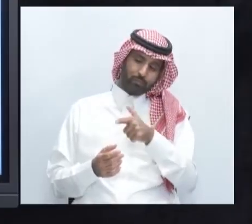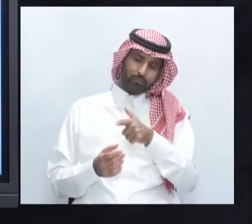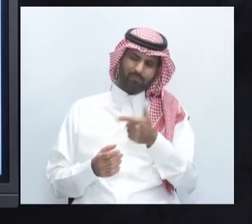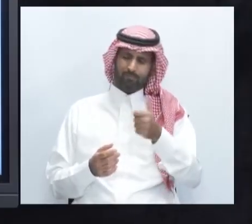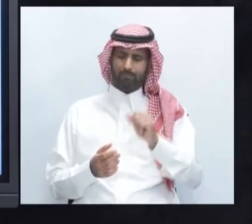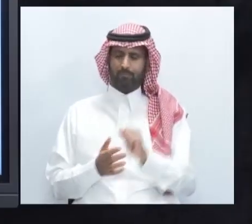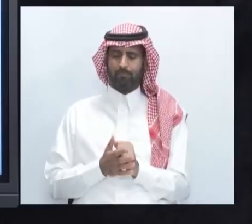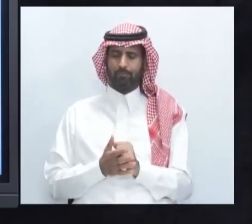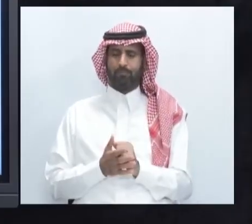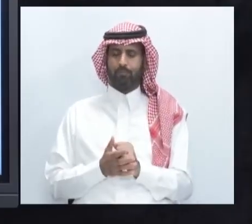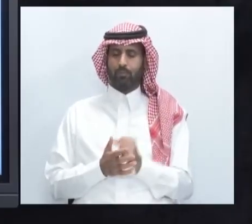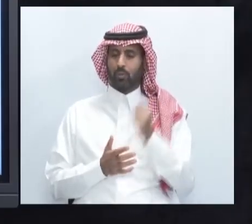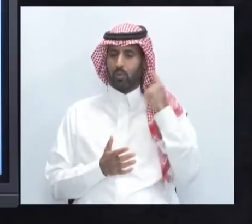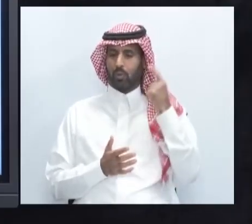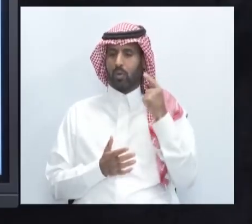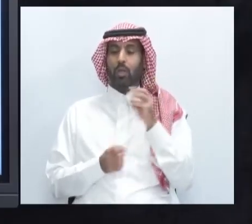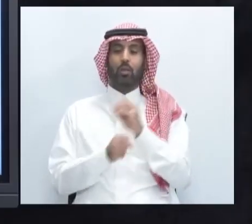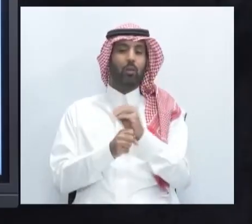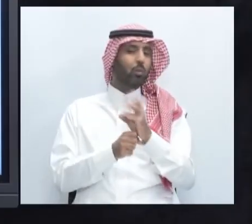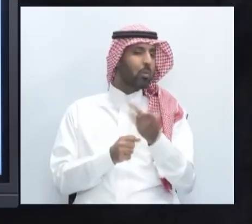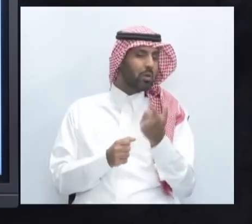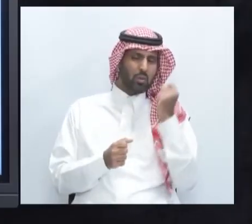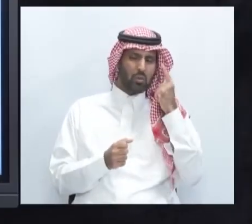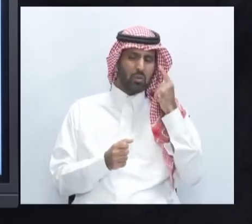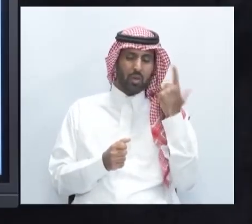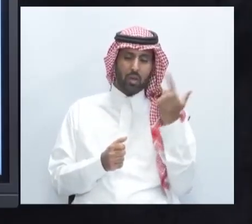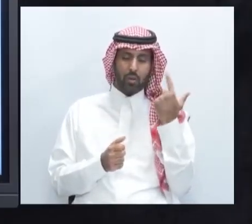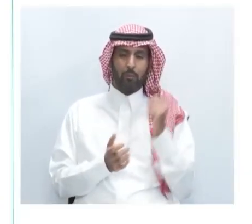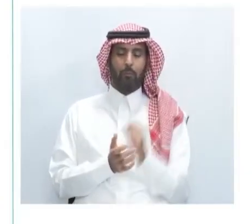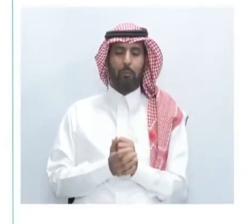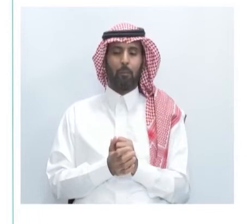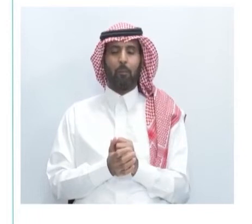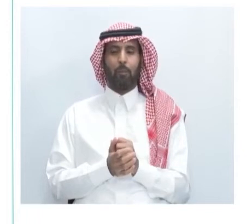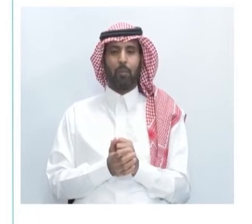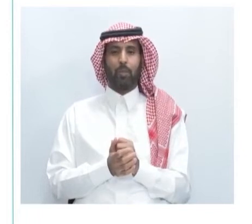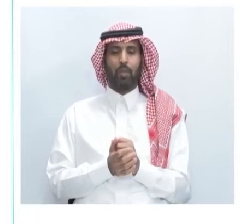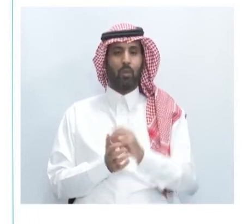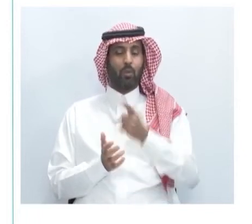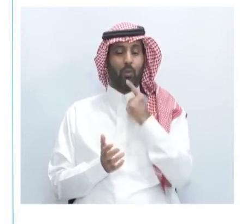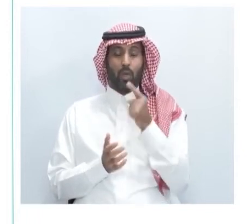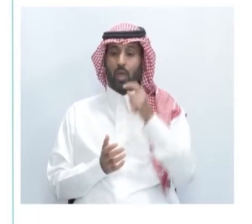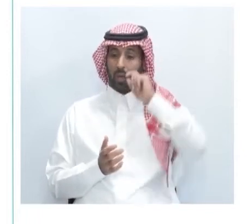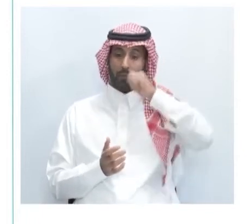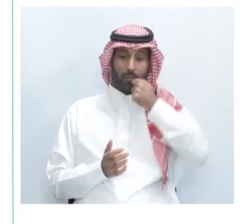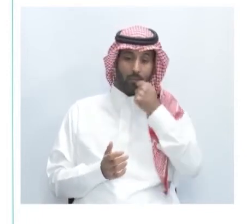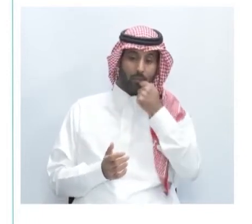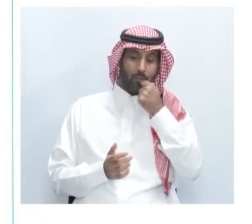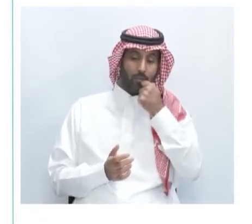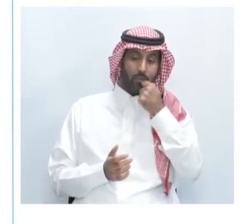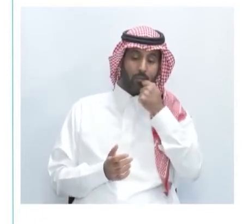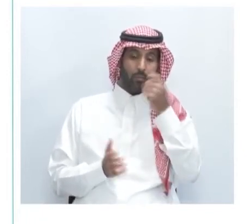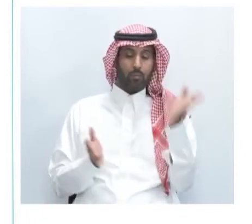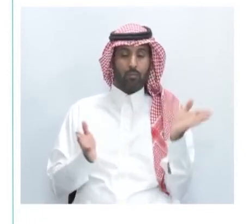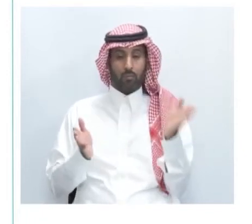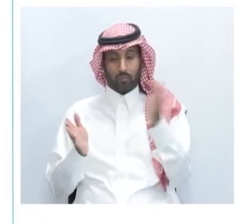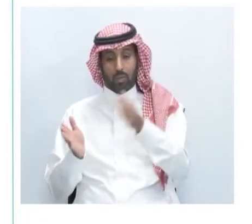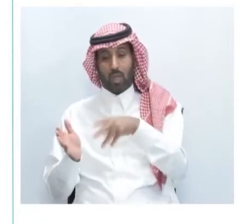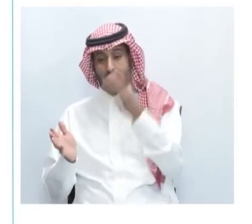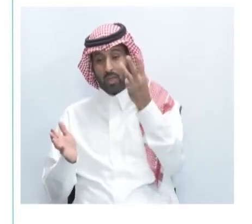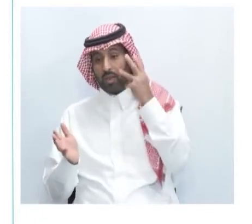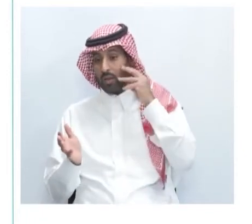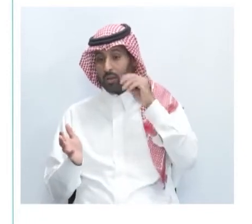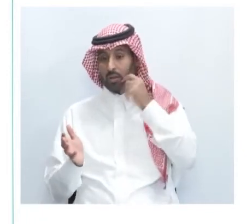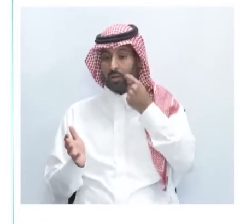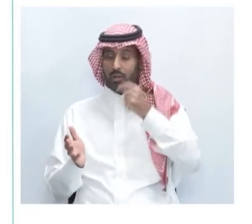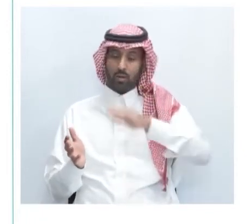like that? Okay. So guess. Tell me what do you think. So we have a man here and we have three boys